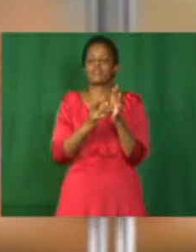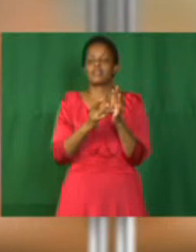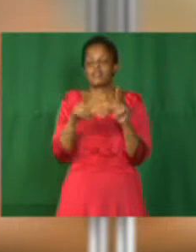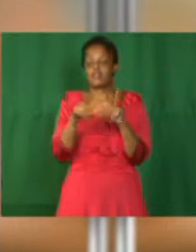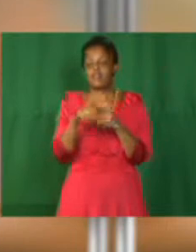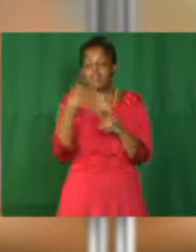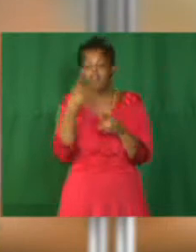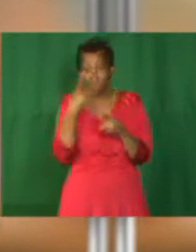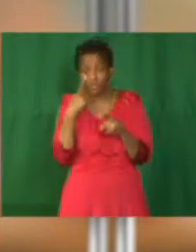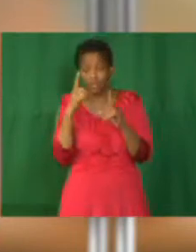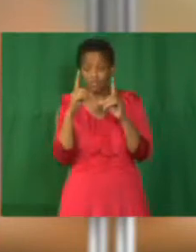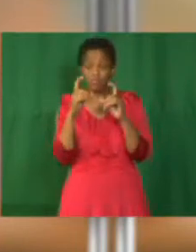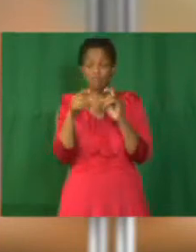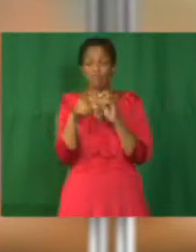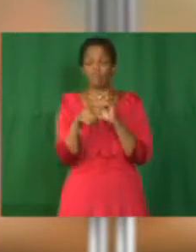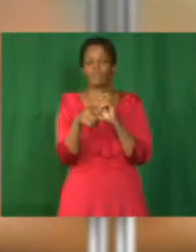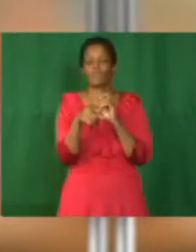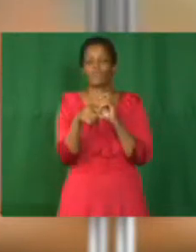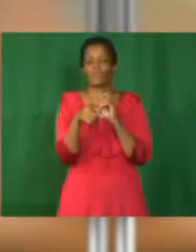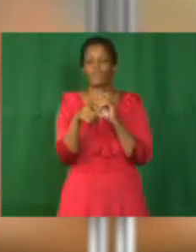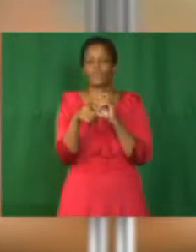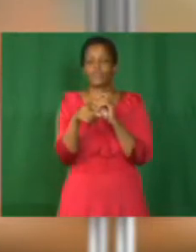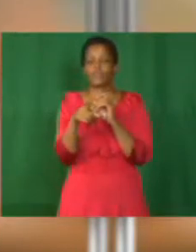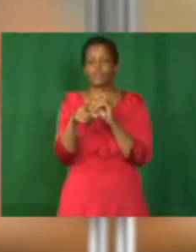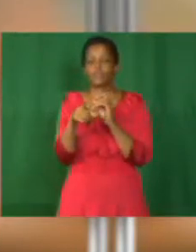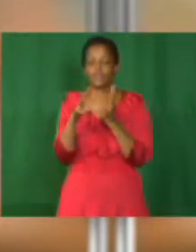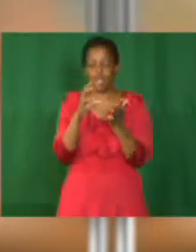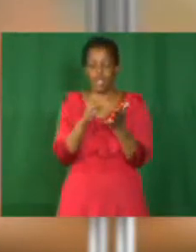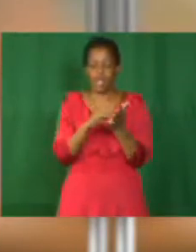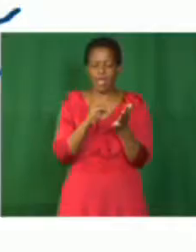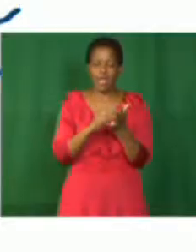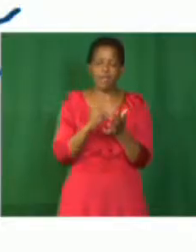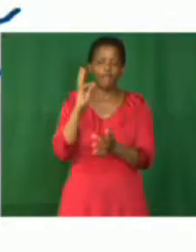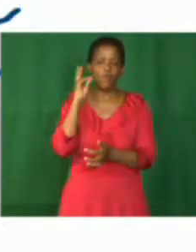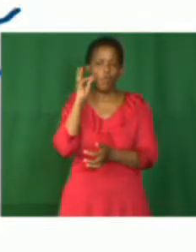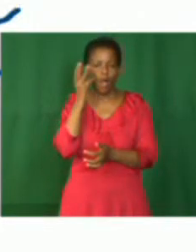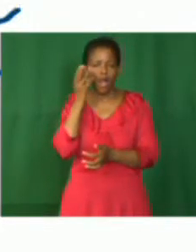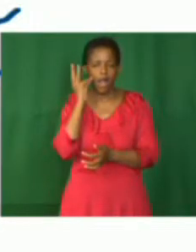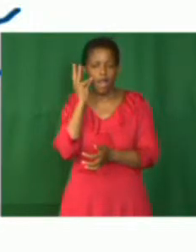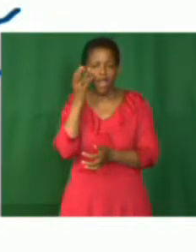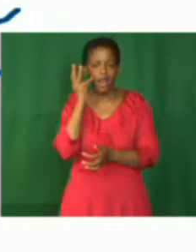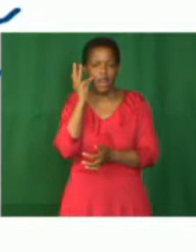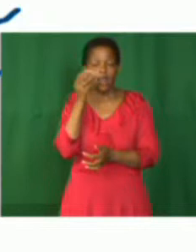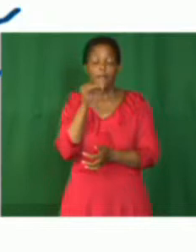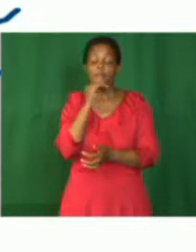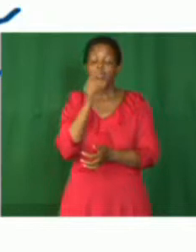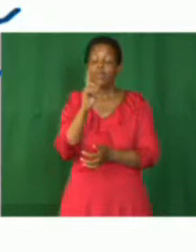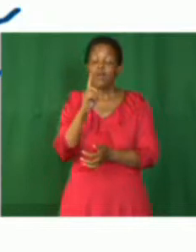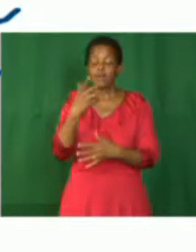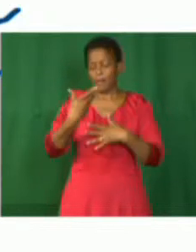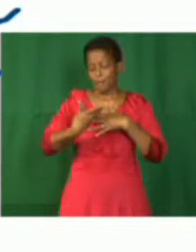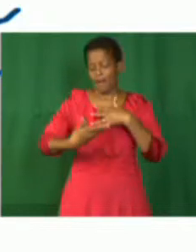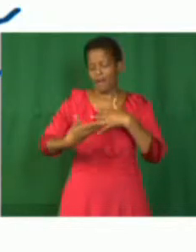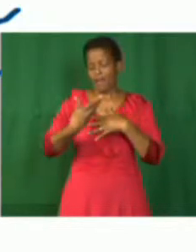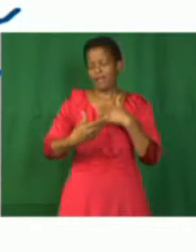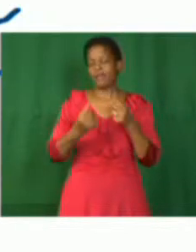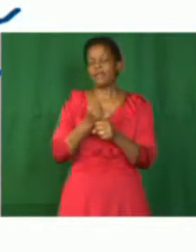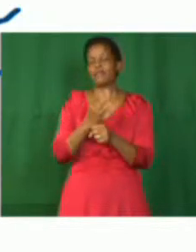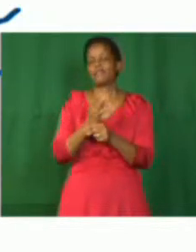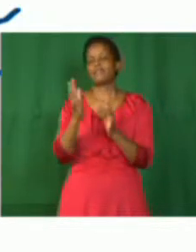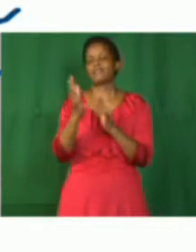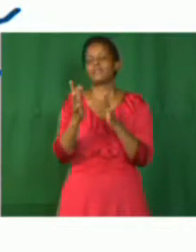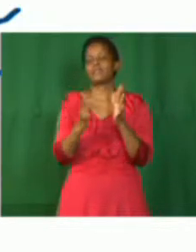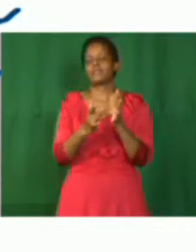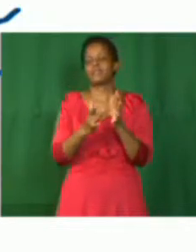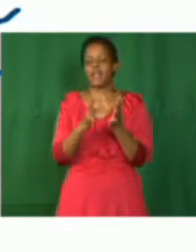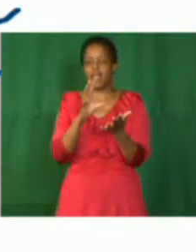picture. Remember, we have our wine here, which represents the blood of Jesus, and we